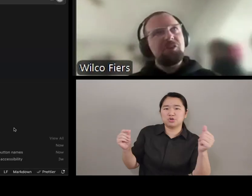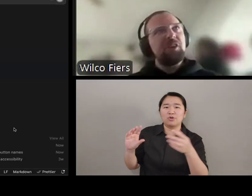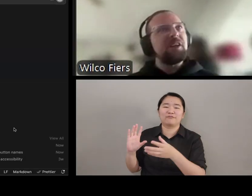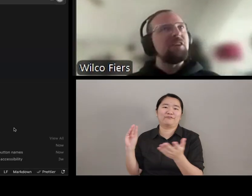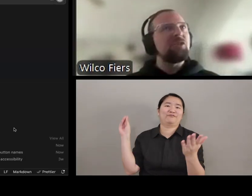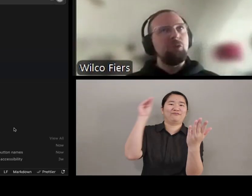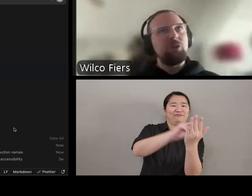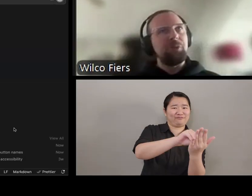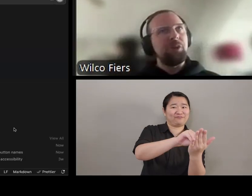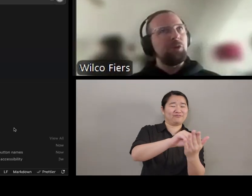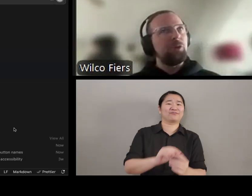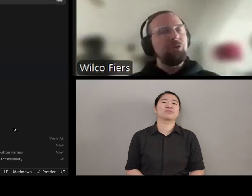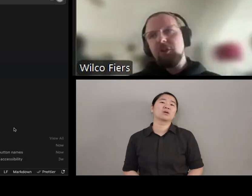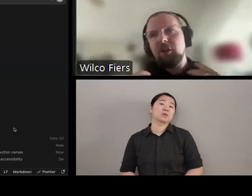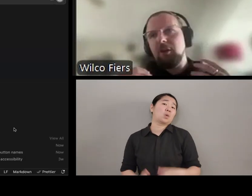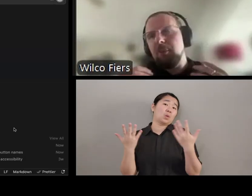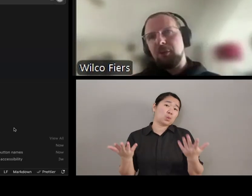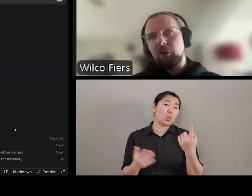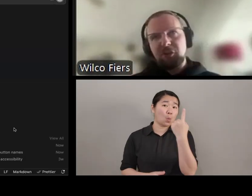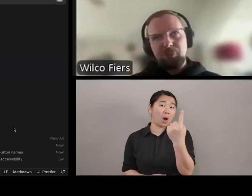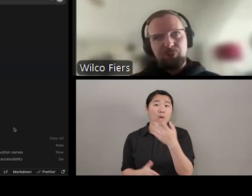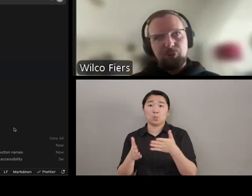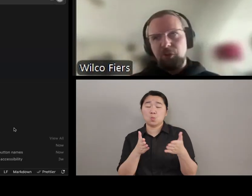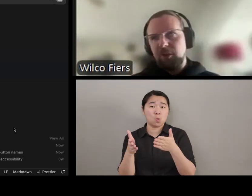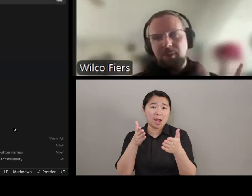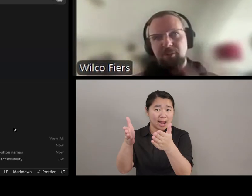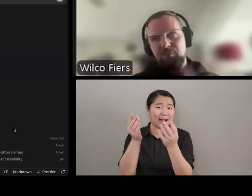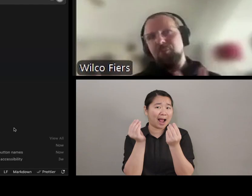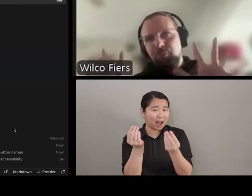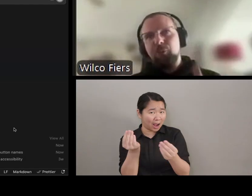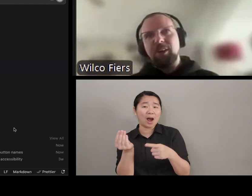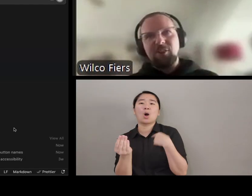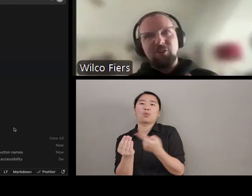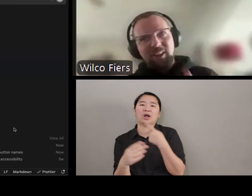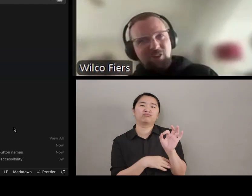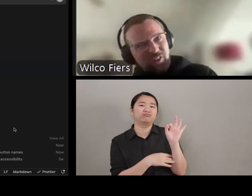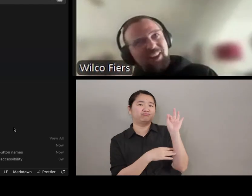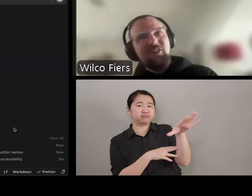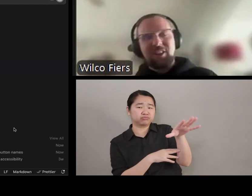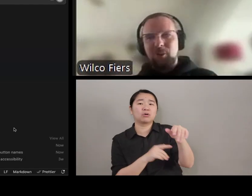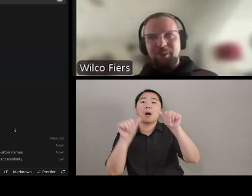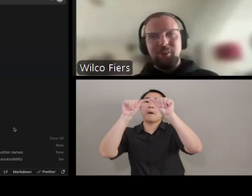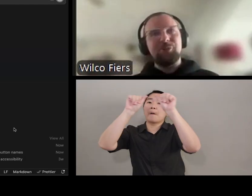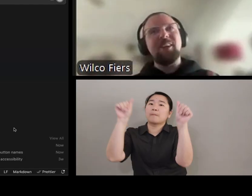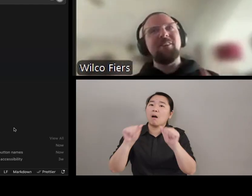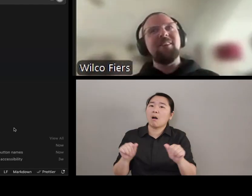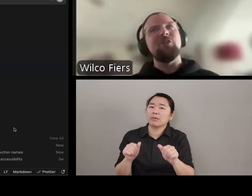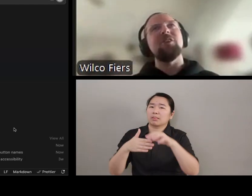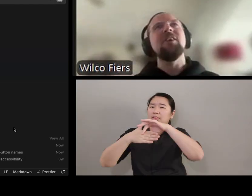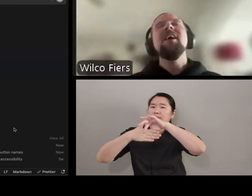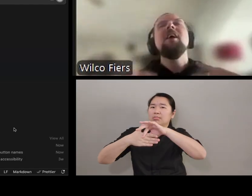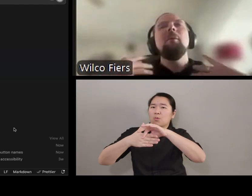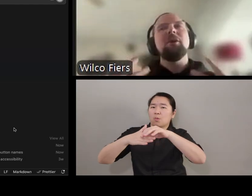about this is through something called the Model Context Protocol. Don't worry, this is going to get slightly technical, but you can forget the